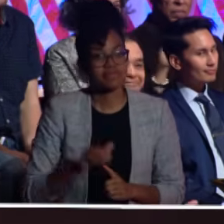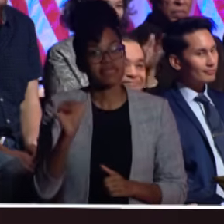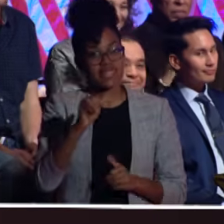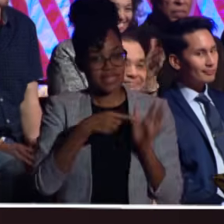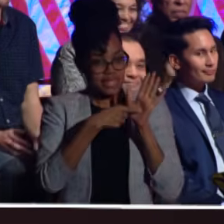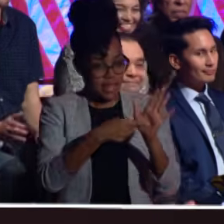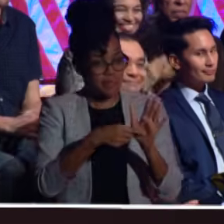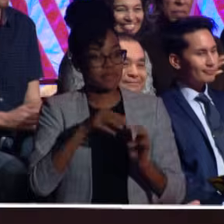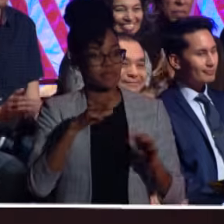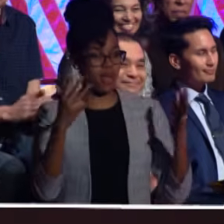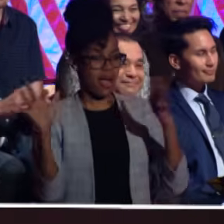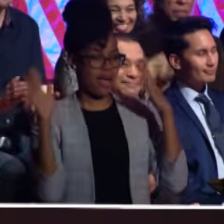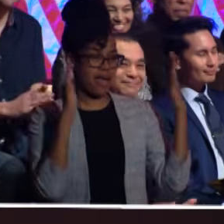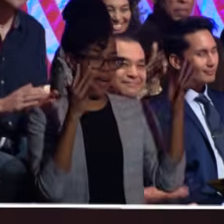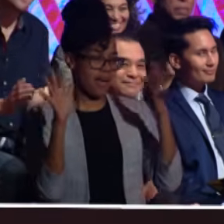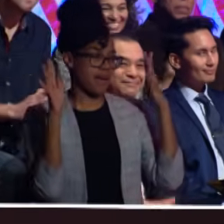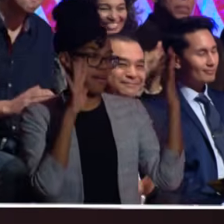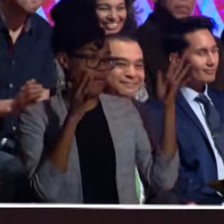Chase.